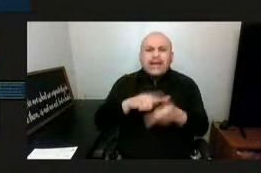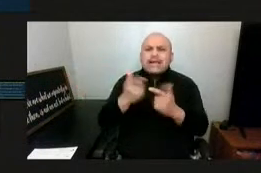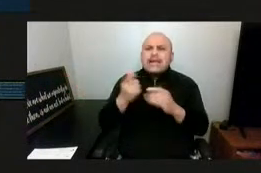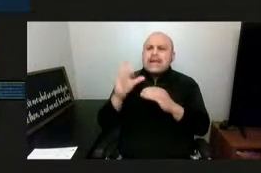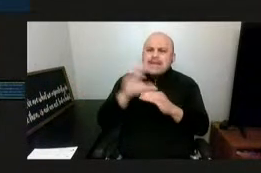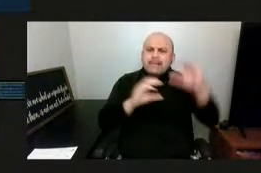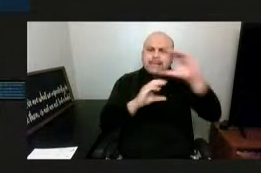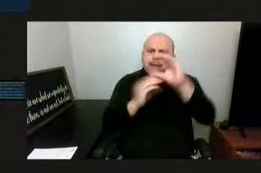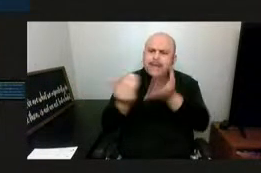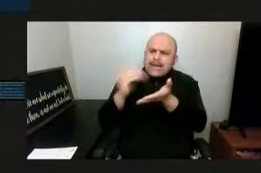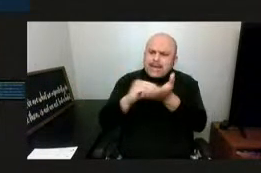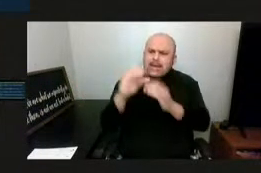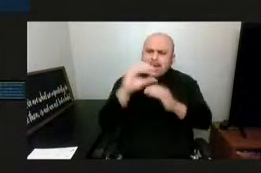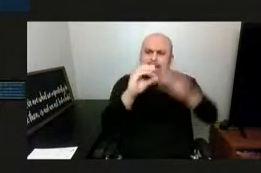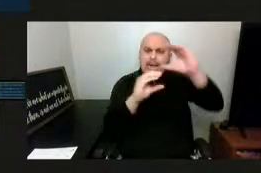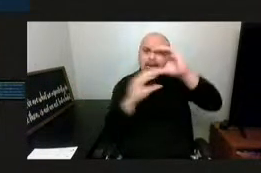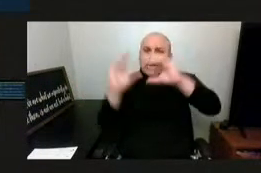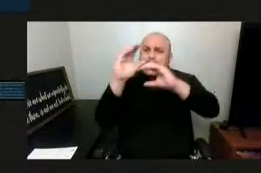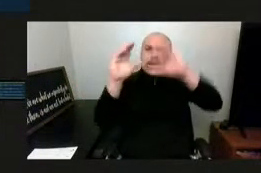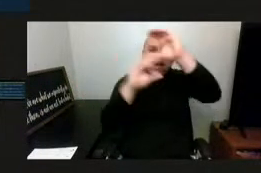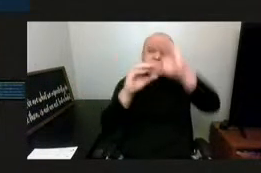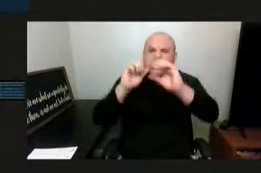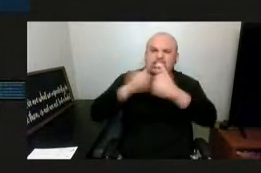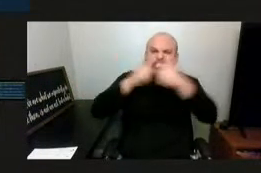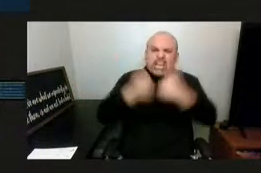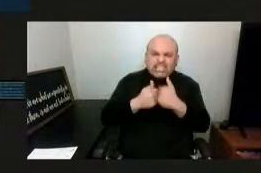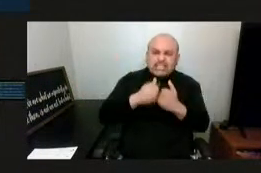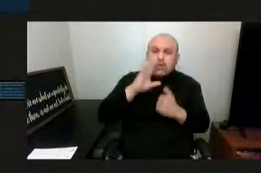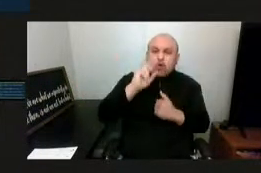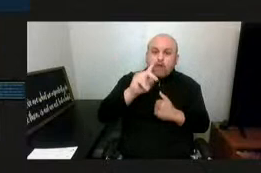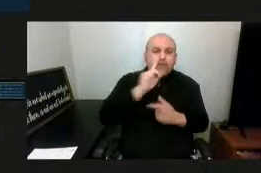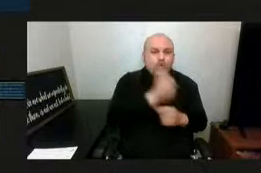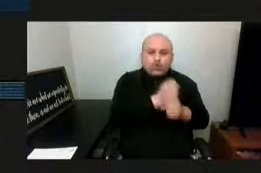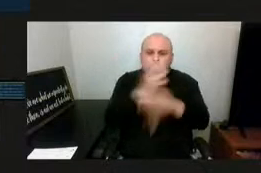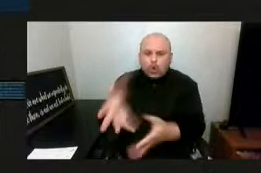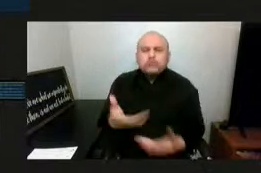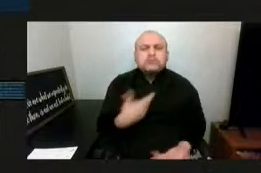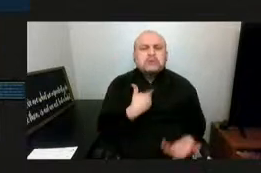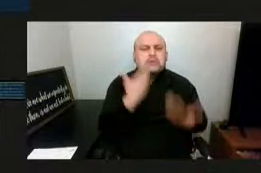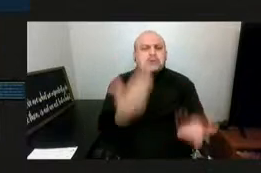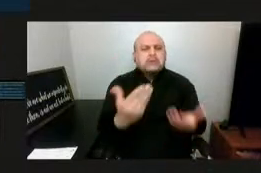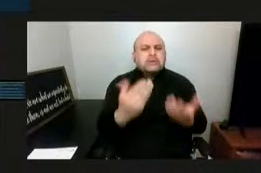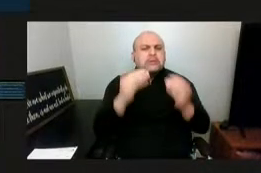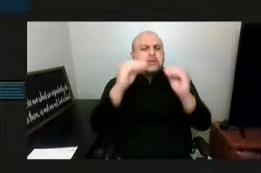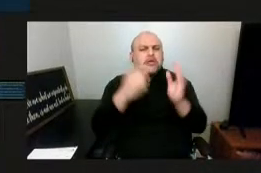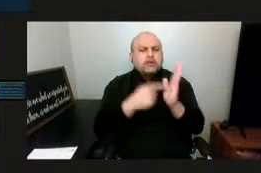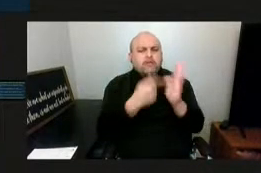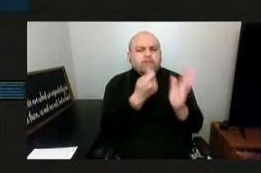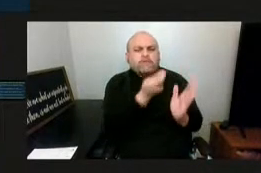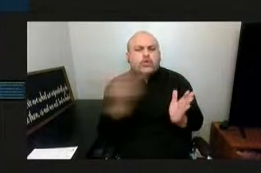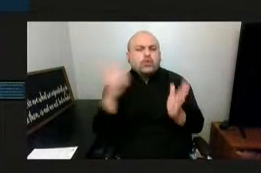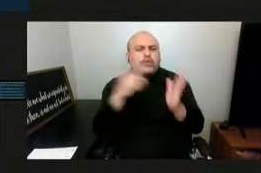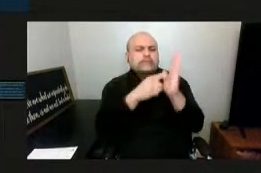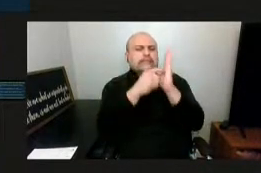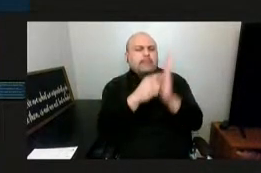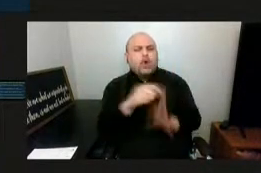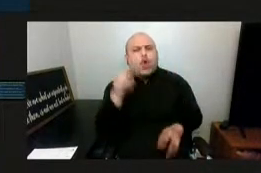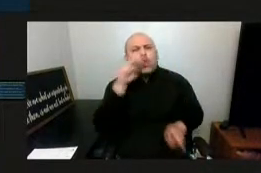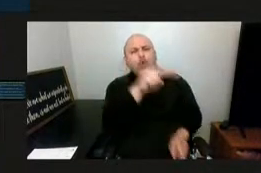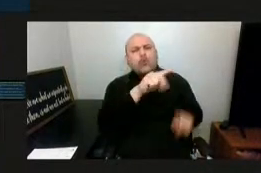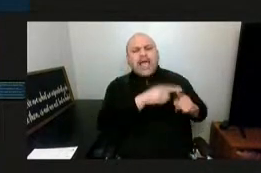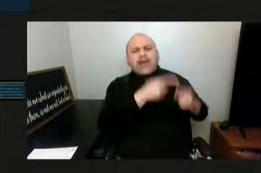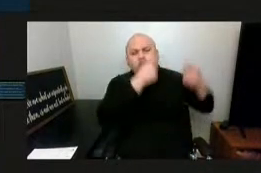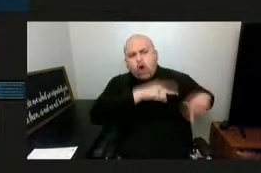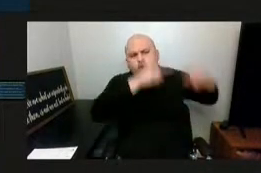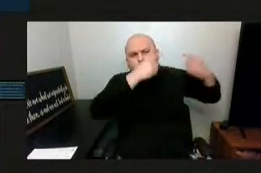were amplified by COVID that we're contending. So let's just take a few examples. Let's look at the ongoing discrimination in